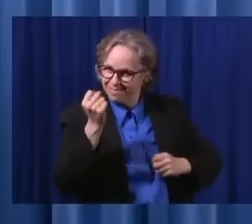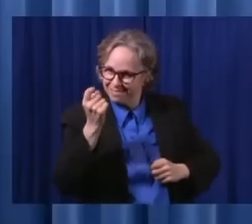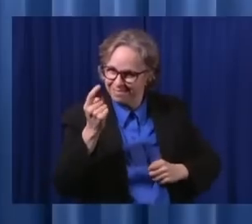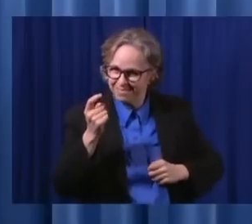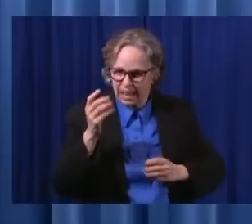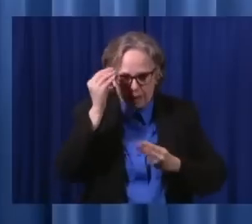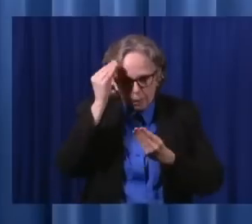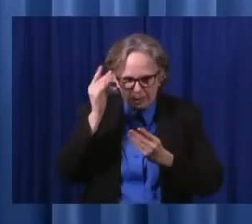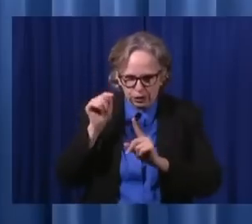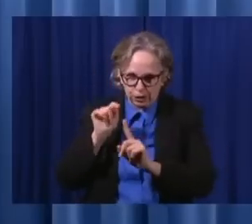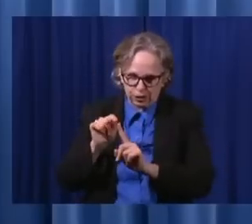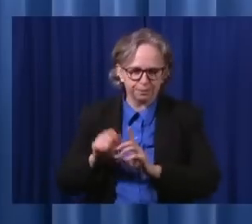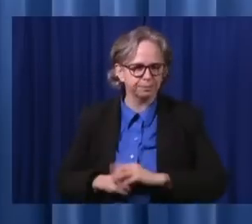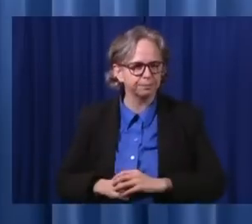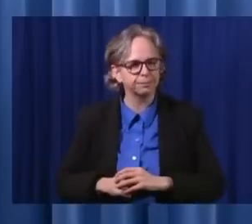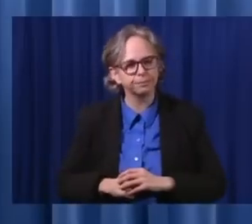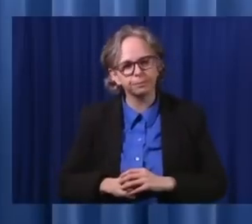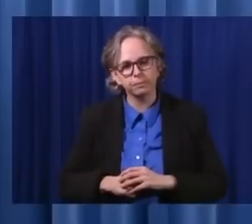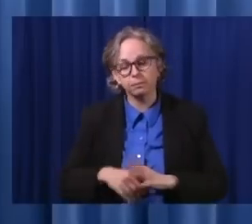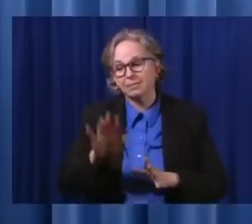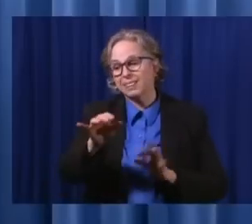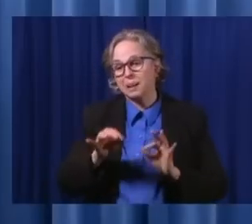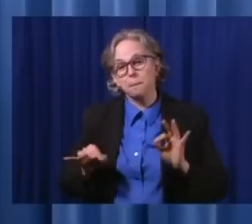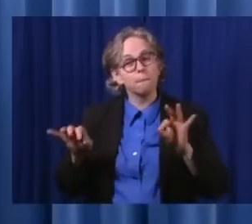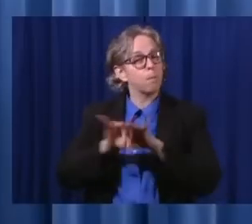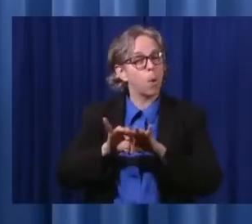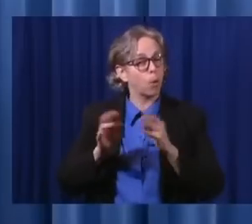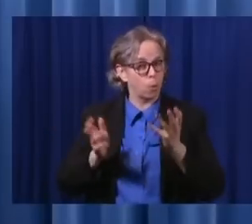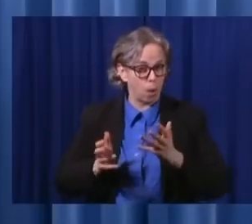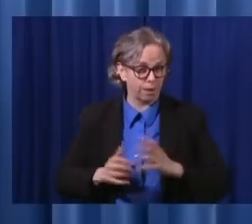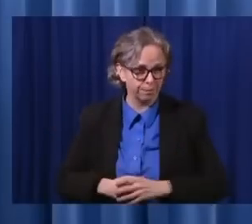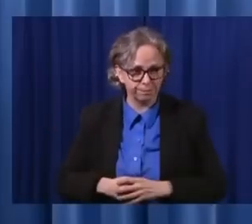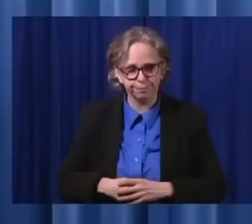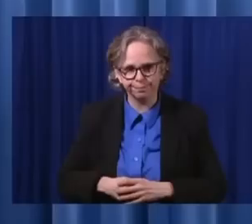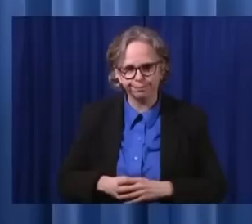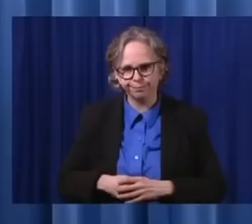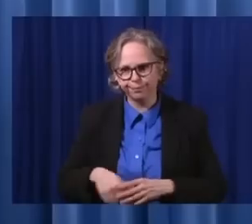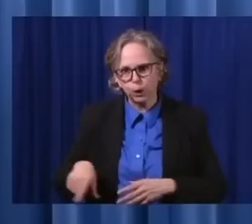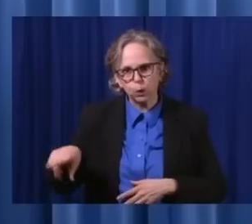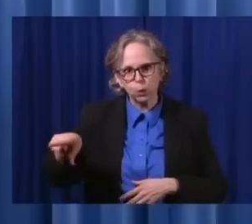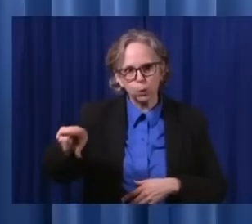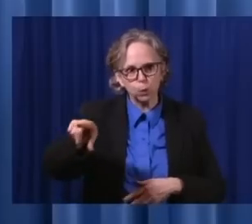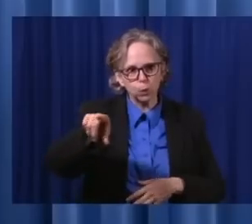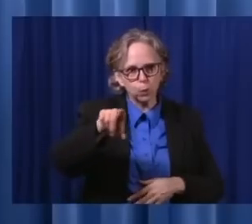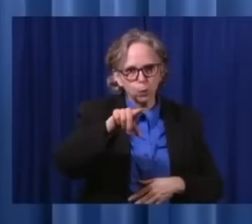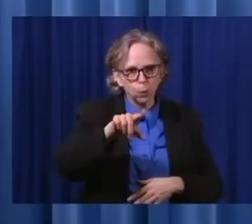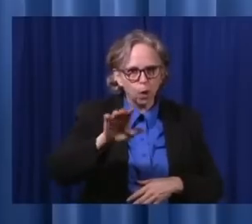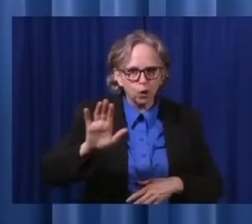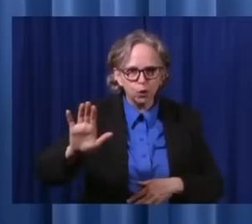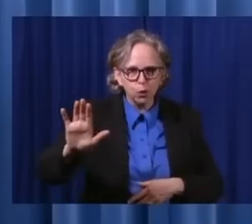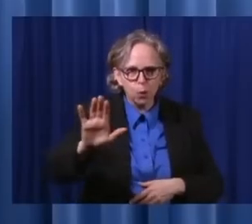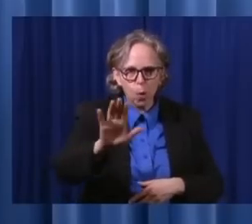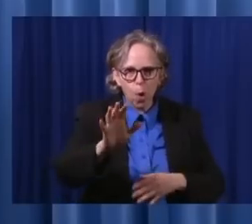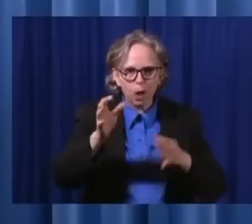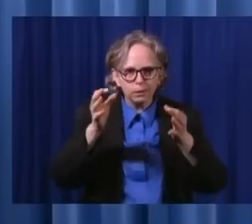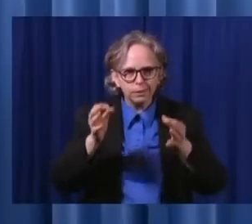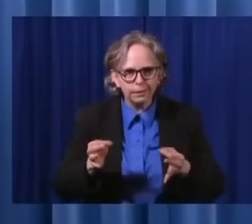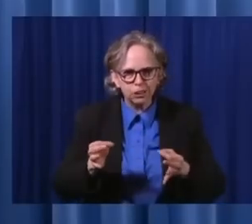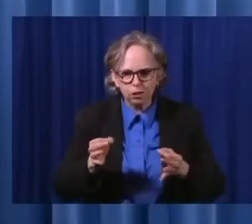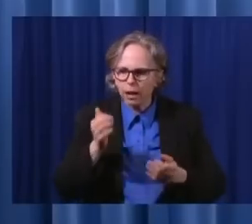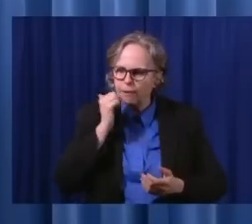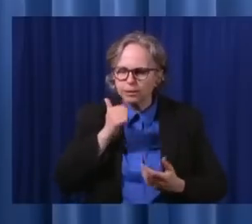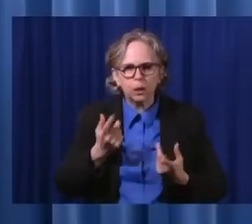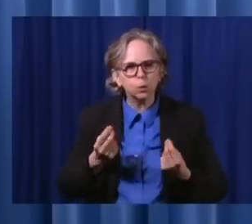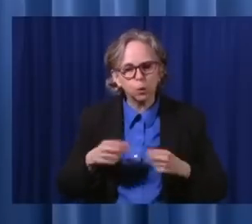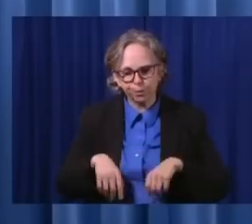is what the people of the state of Ohio do every day in their own lives. We've got what we consider to be top of the